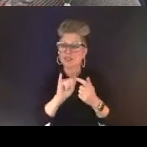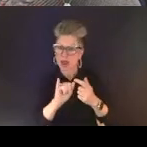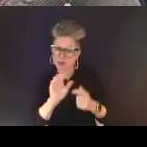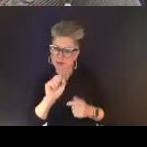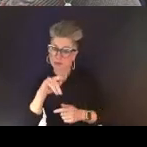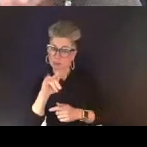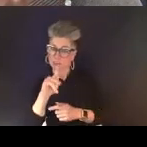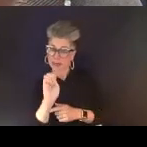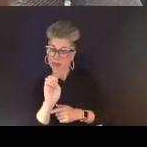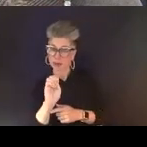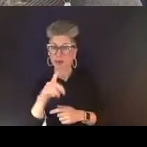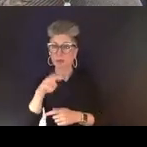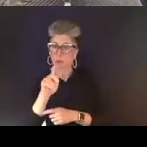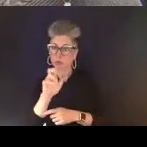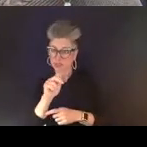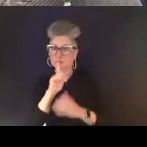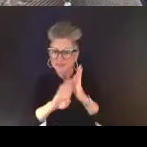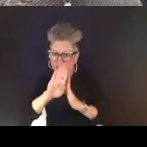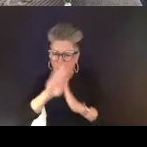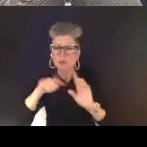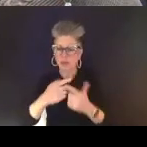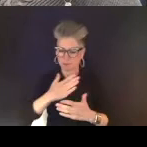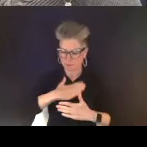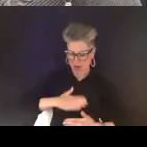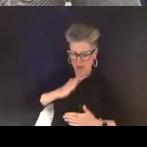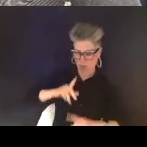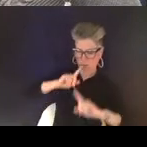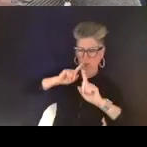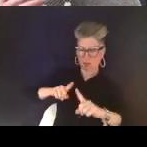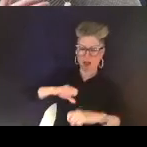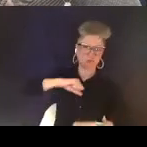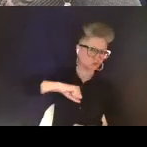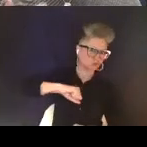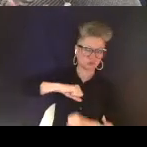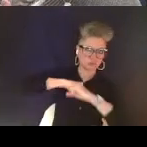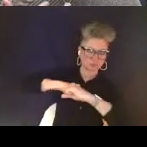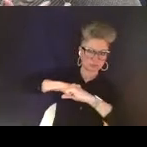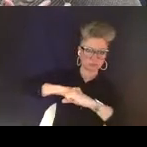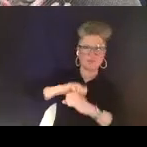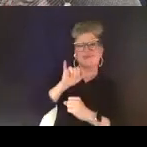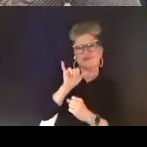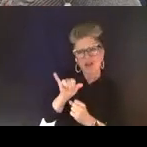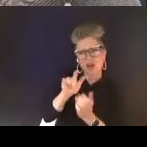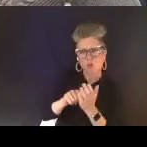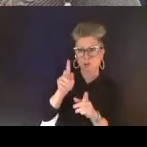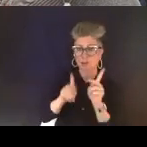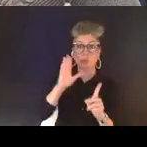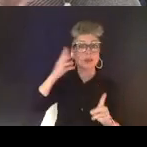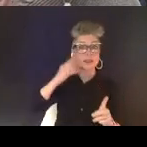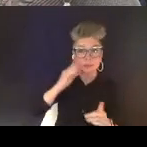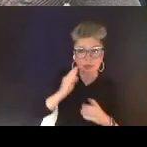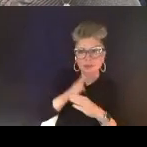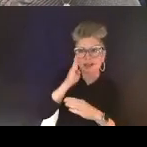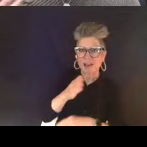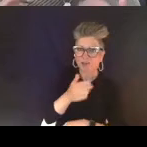our cell, our body produces an antibody response. And that's what people oftentimes will experience after